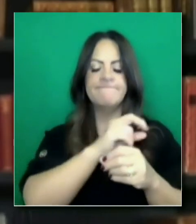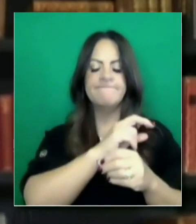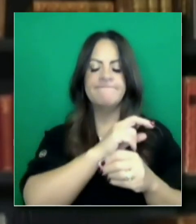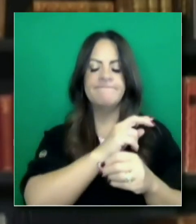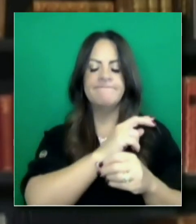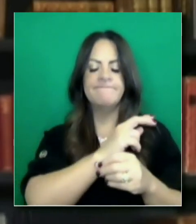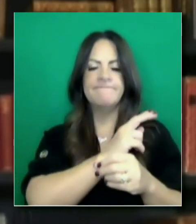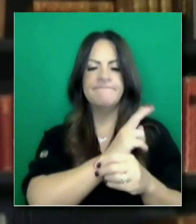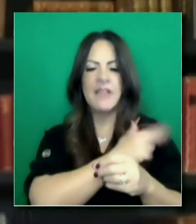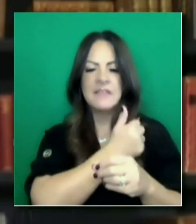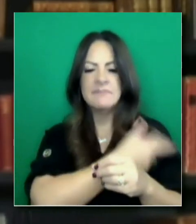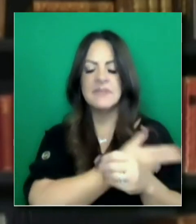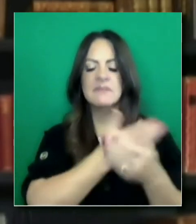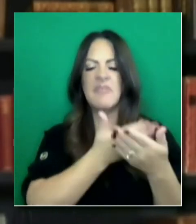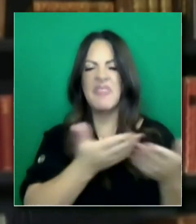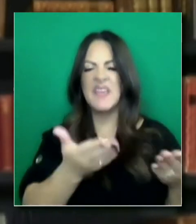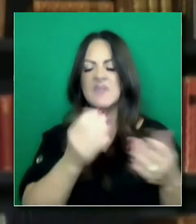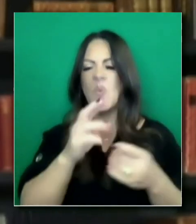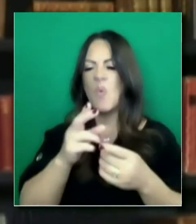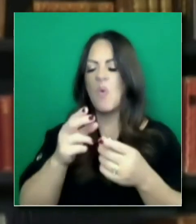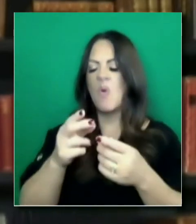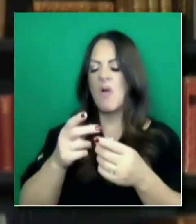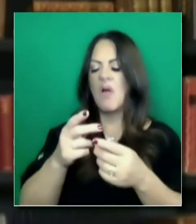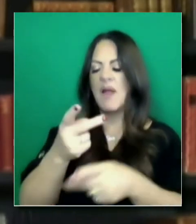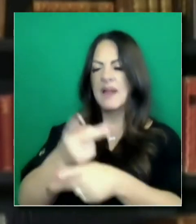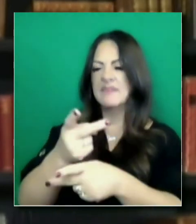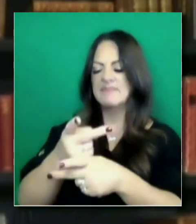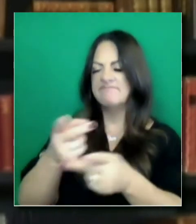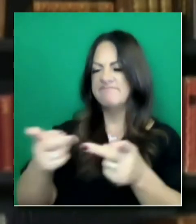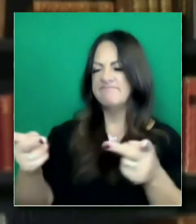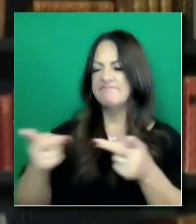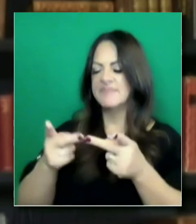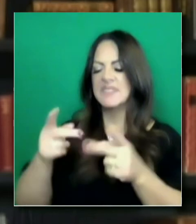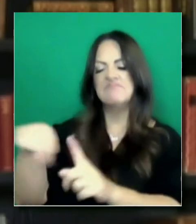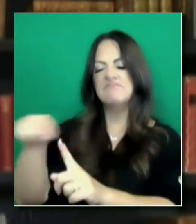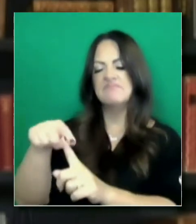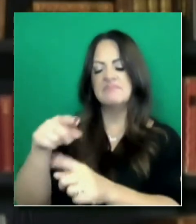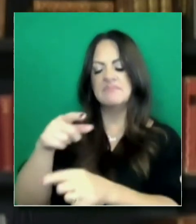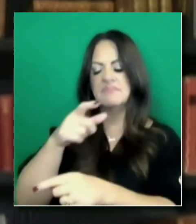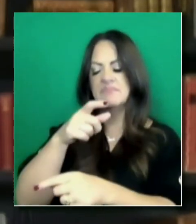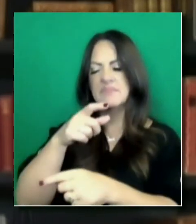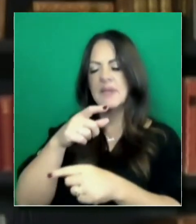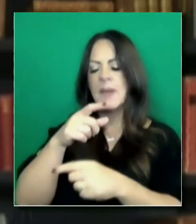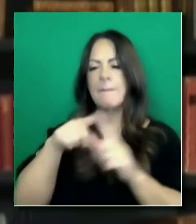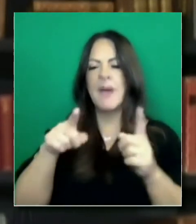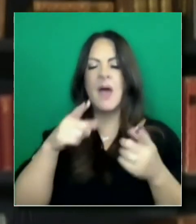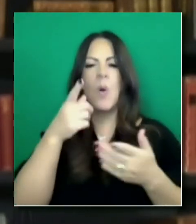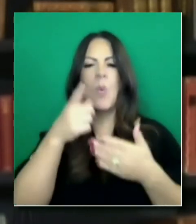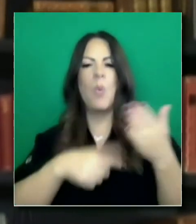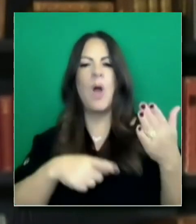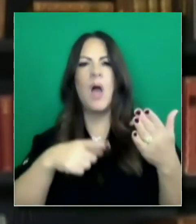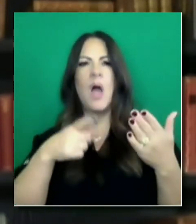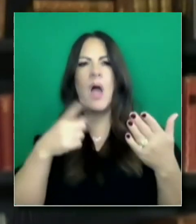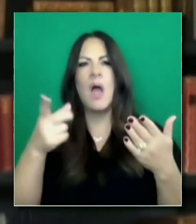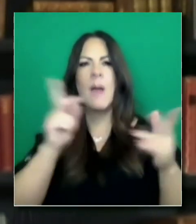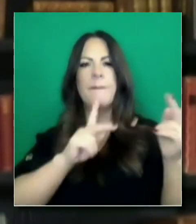tell us more about what role the state is going to play in sort of monitoring that and ensuring people don't skip the line? You alluded to staffing shortages and sort